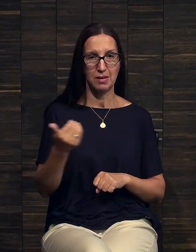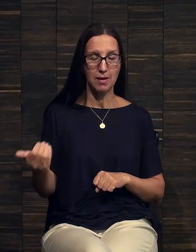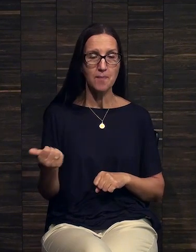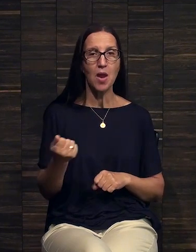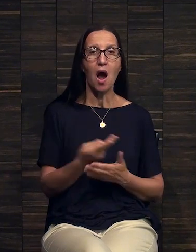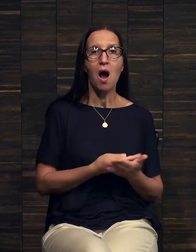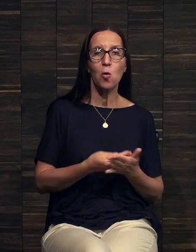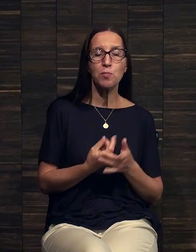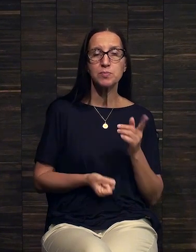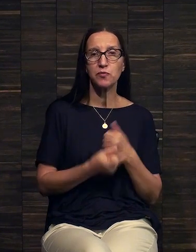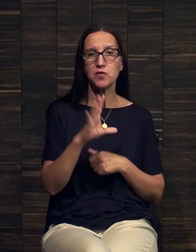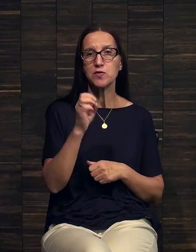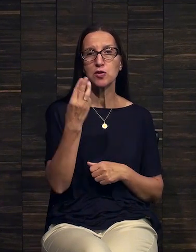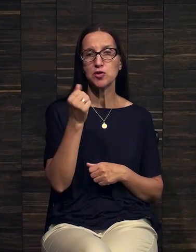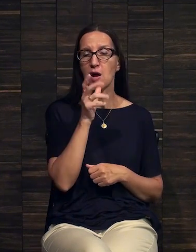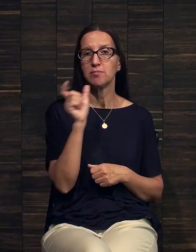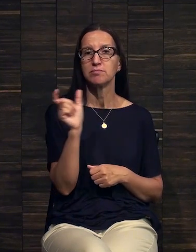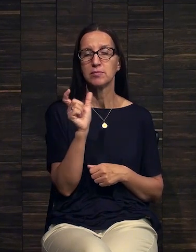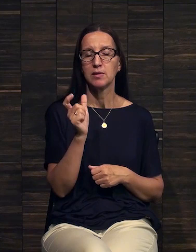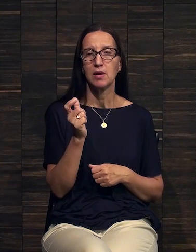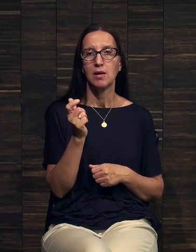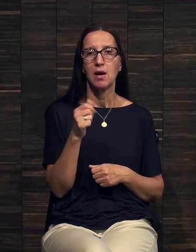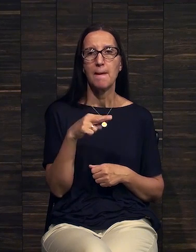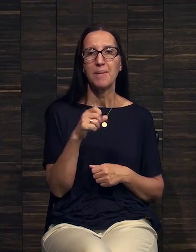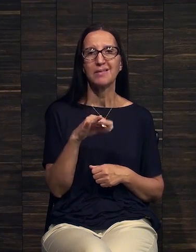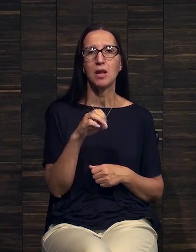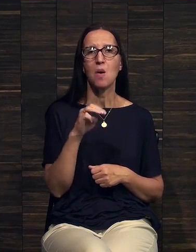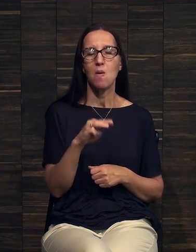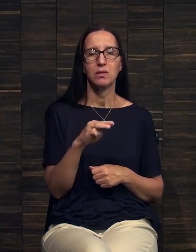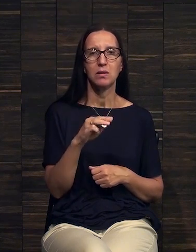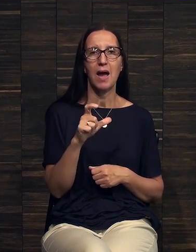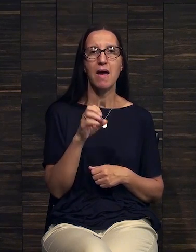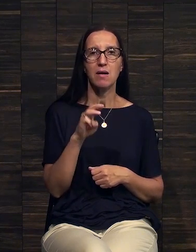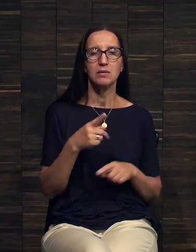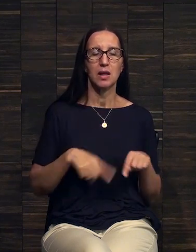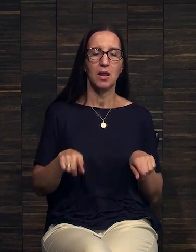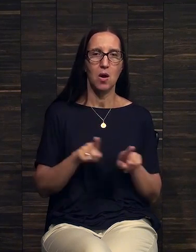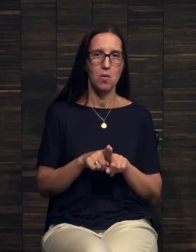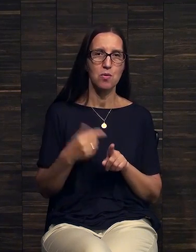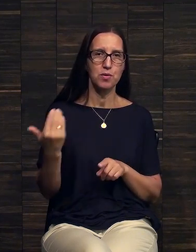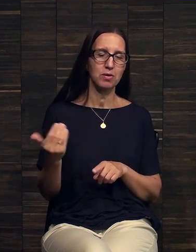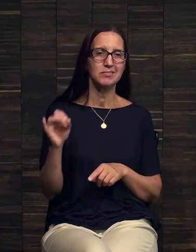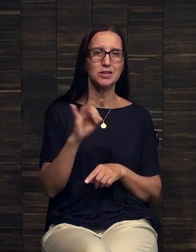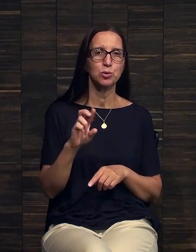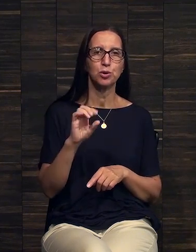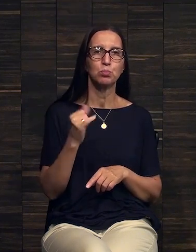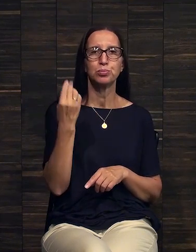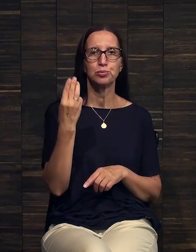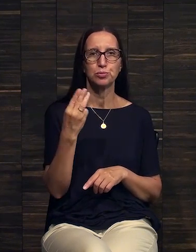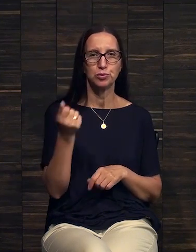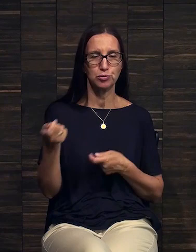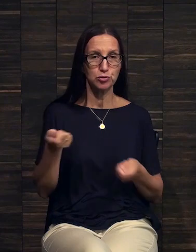comics appeared in the United States at the moment that the Patriot Act was adopted. This